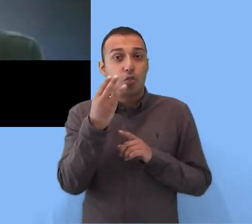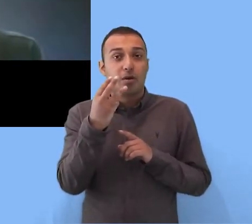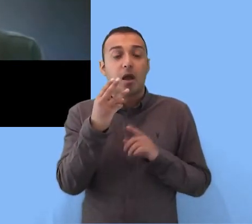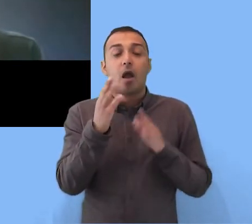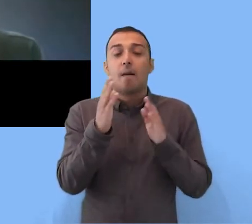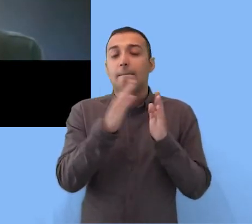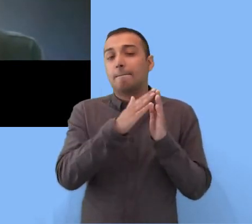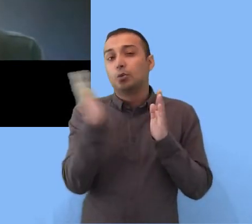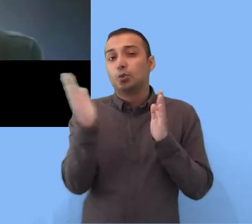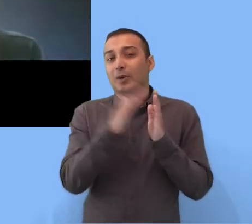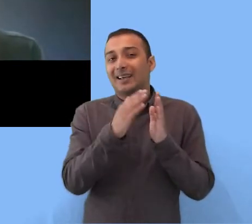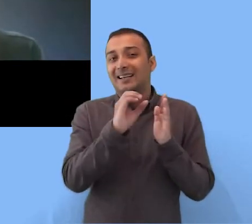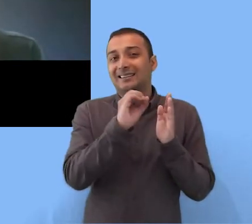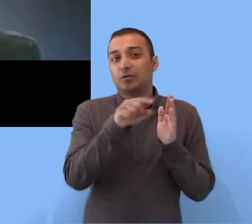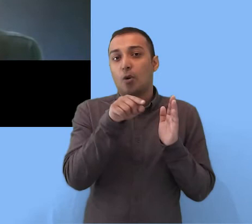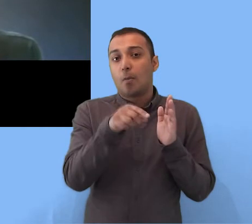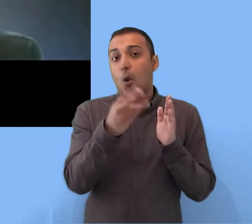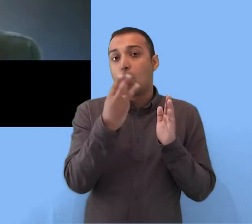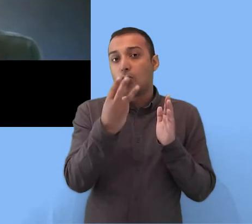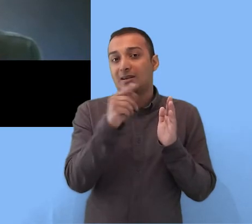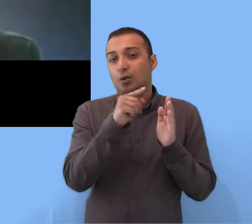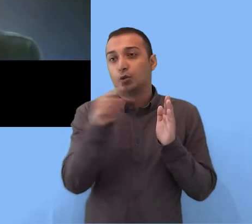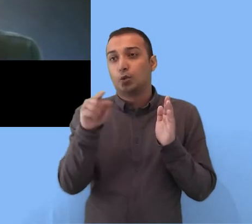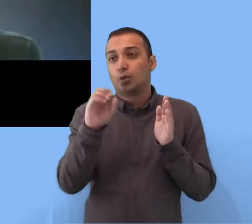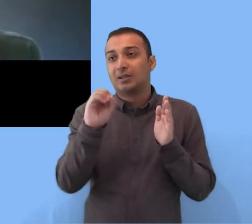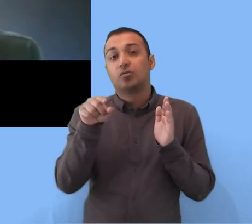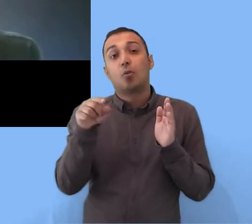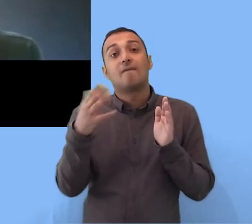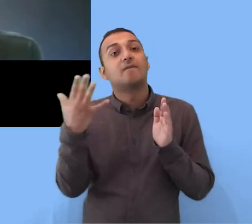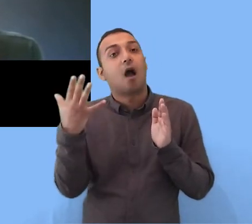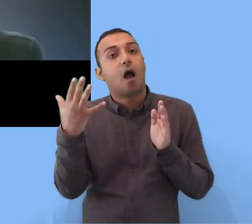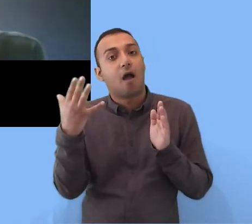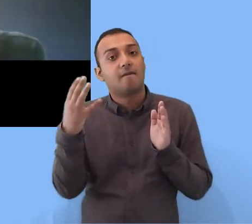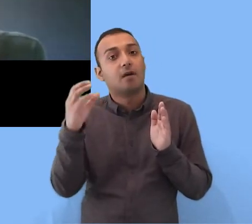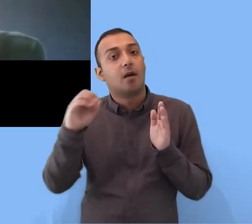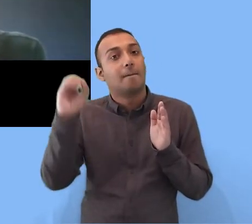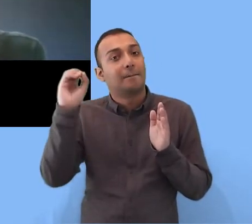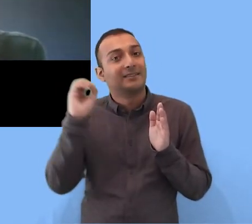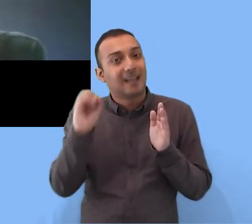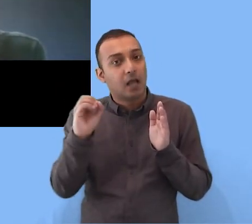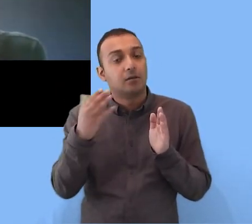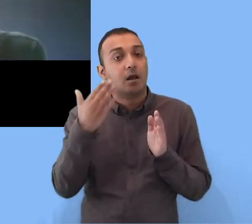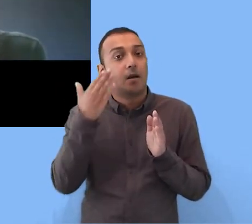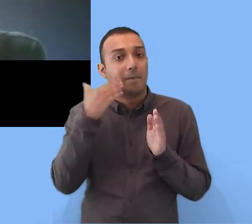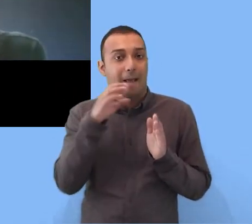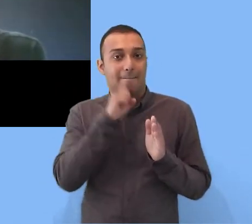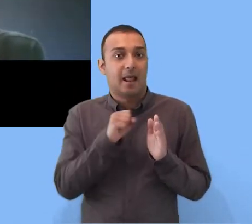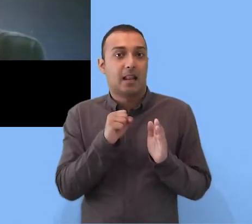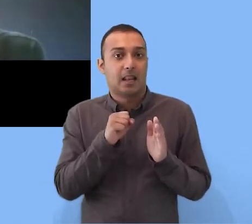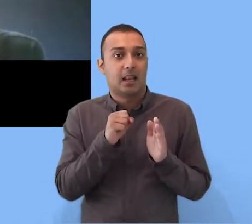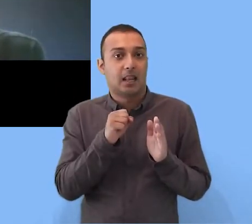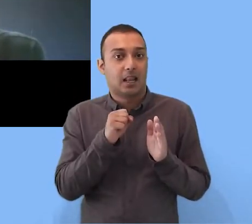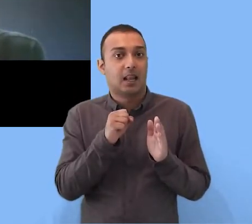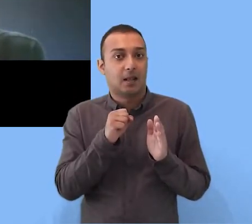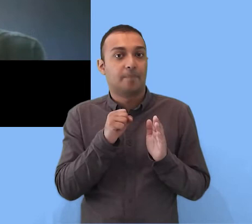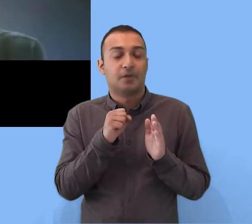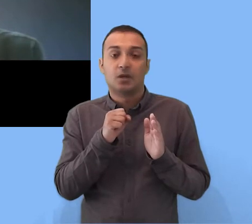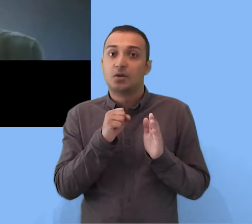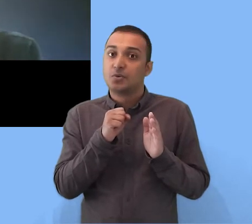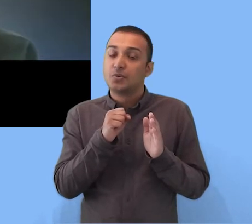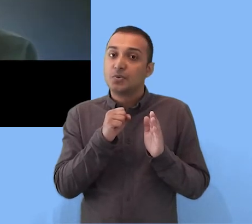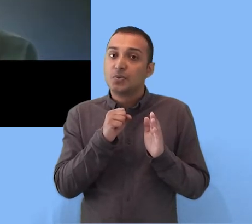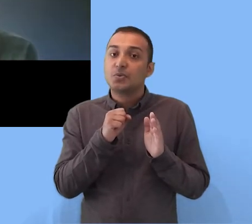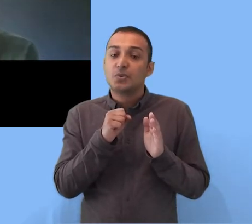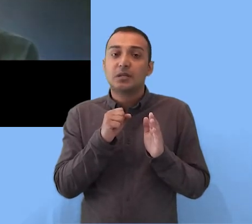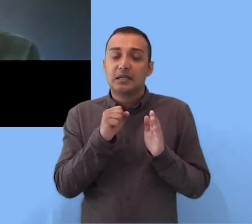between 0.3 and 0.5% are Black men. Yeah. So what can we do